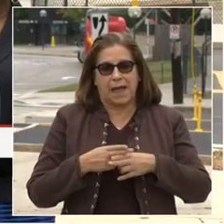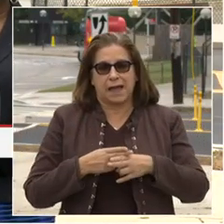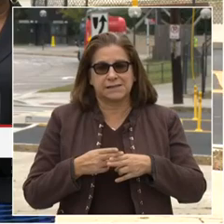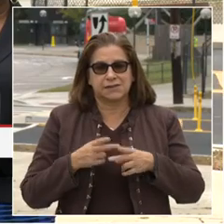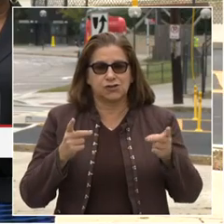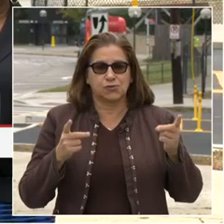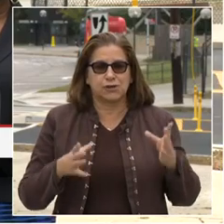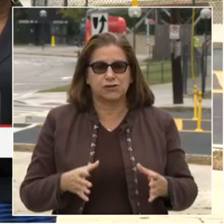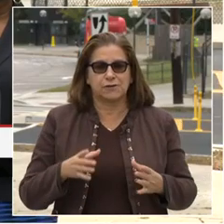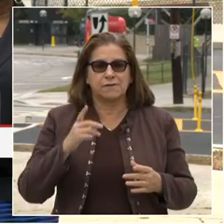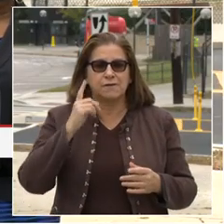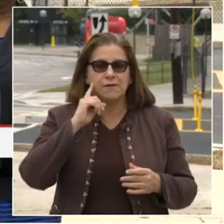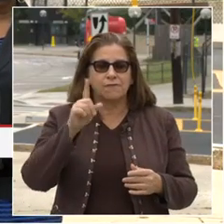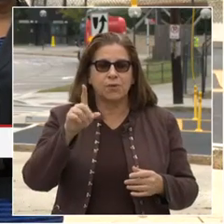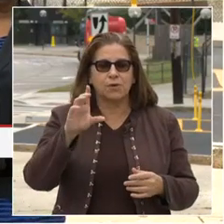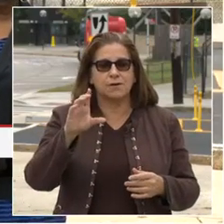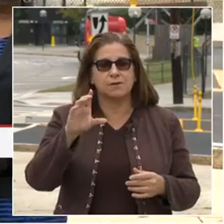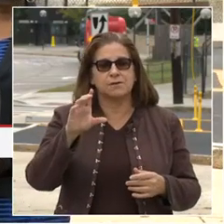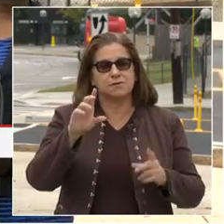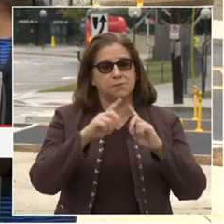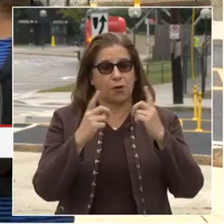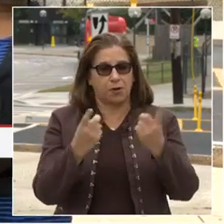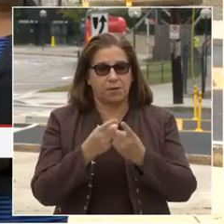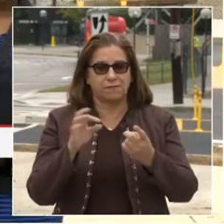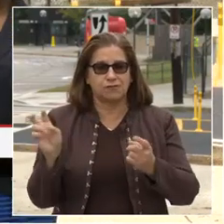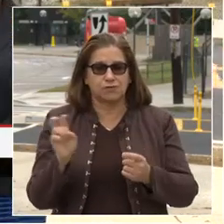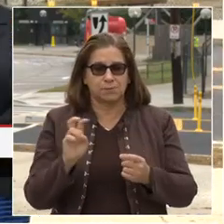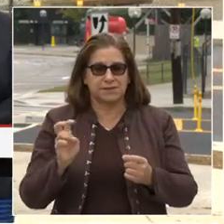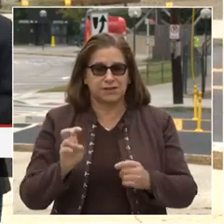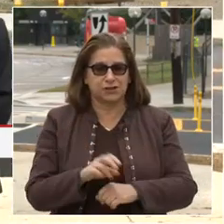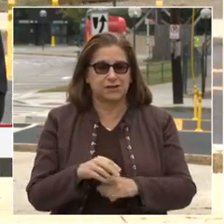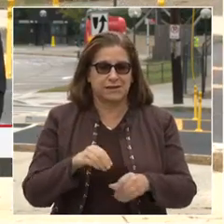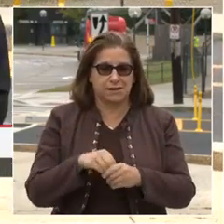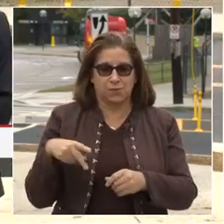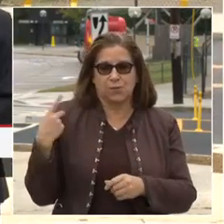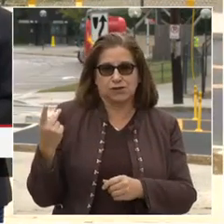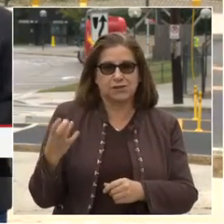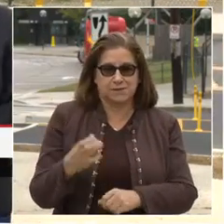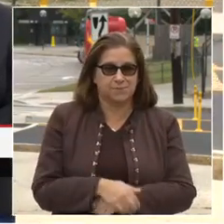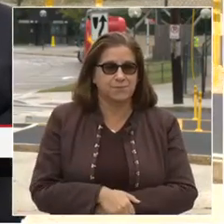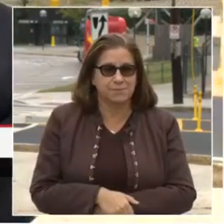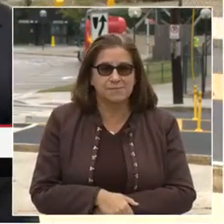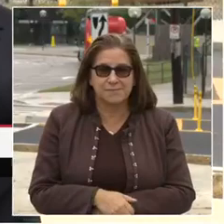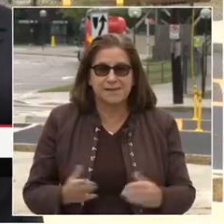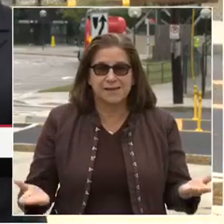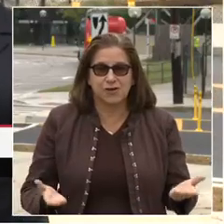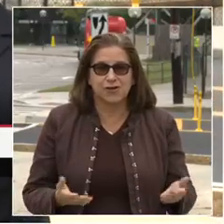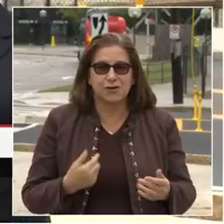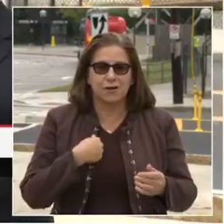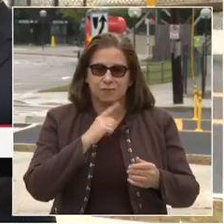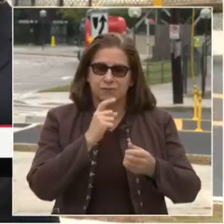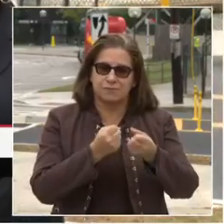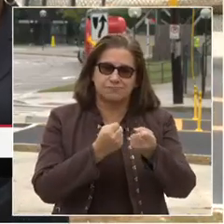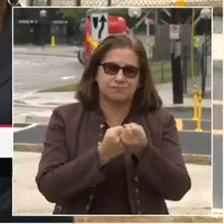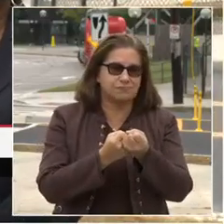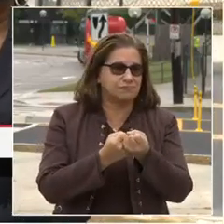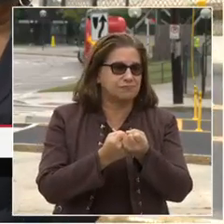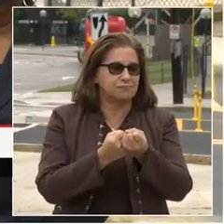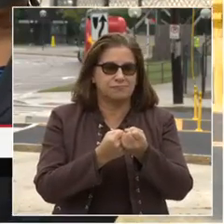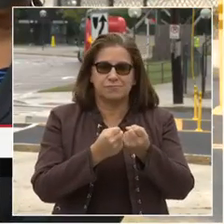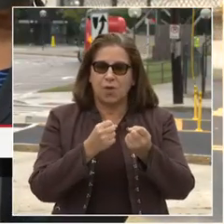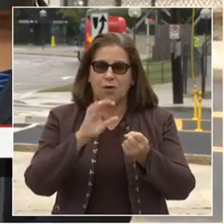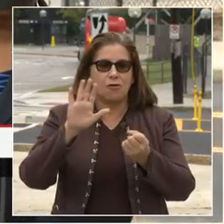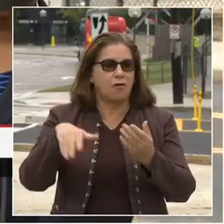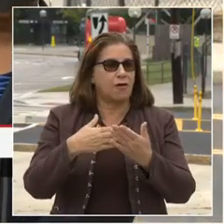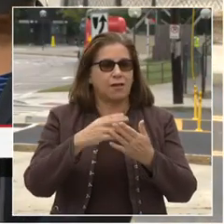be here today to restate and reiterate your sentiments and relay how roadway safety remains paramount for me and my entire team